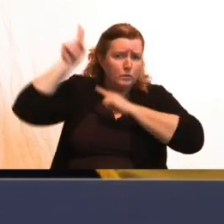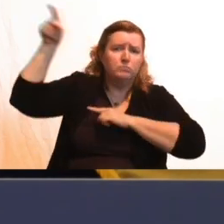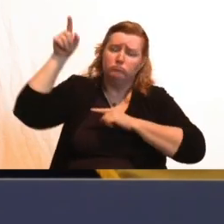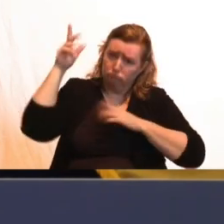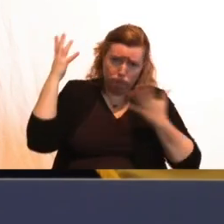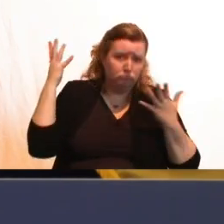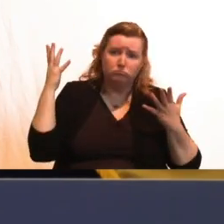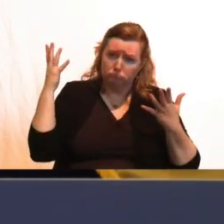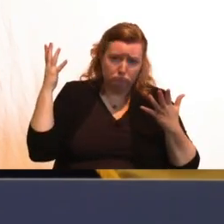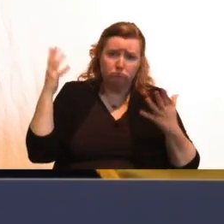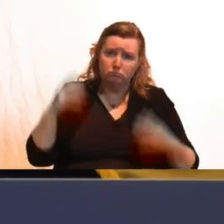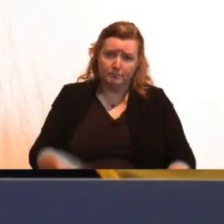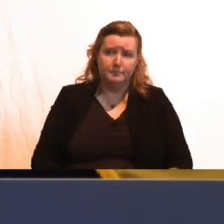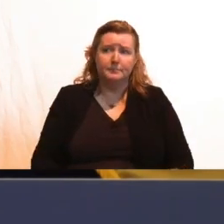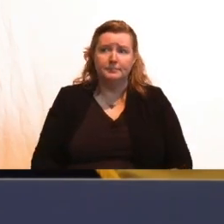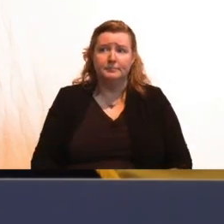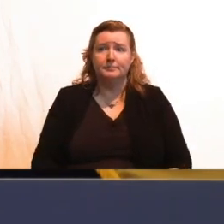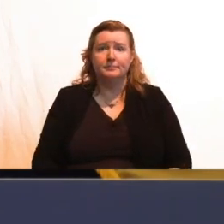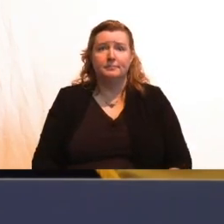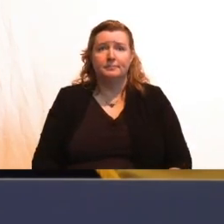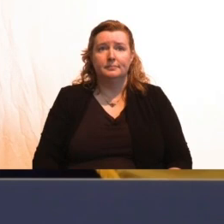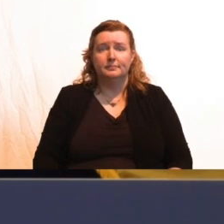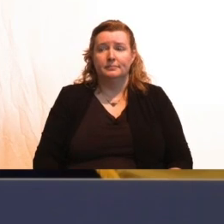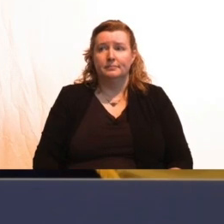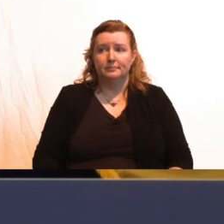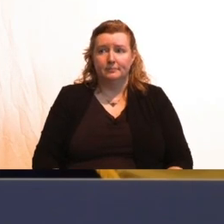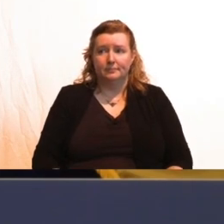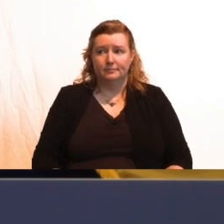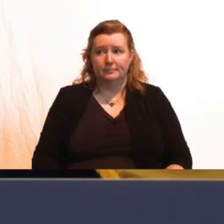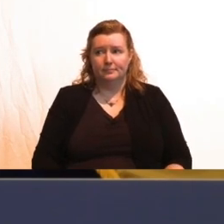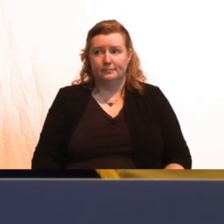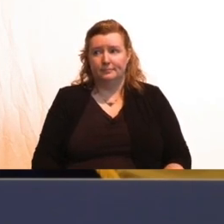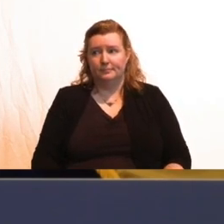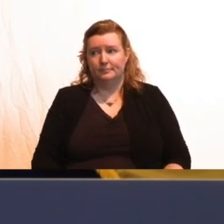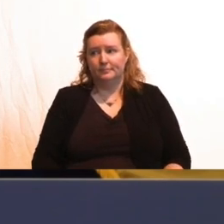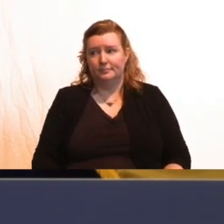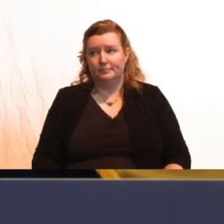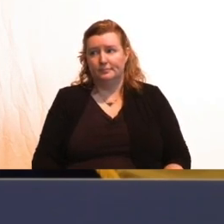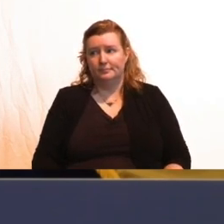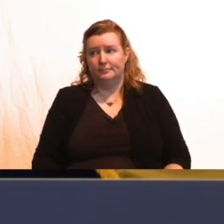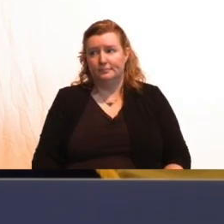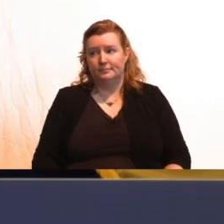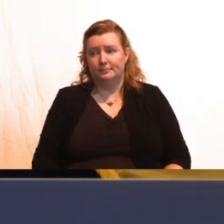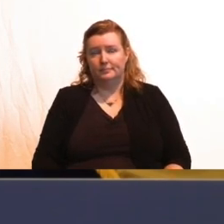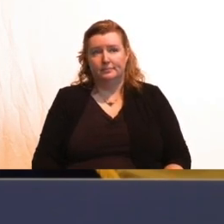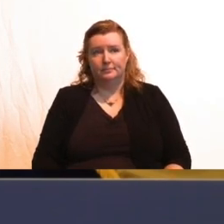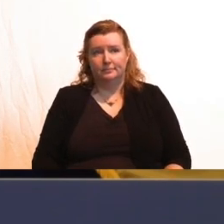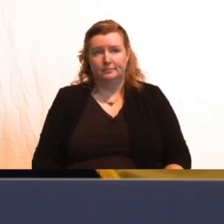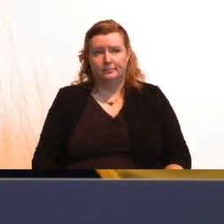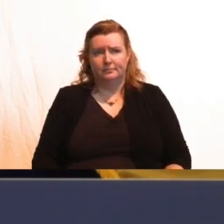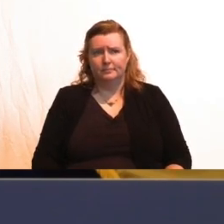COVID has wrought on... So I can't, sorry? I'm sorry. What do you think of the fundamental changes